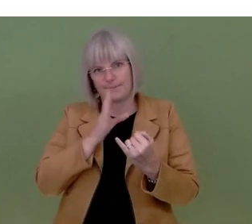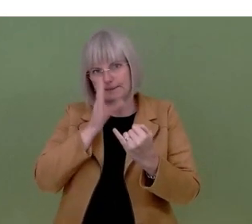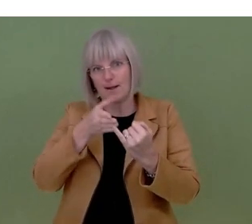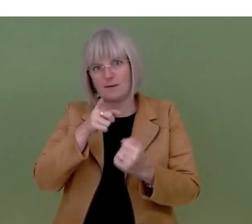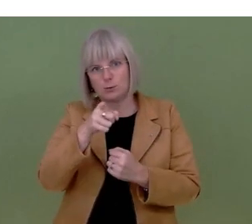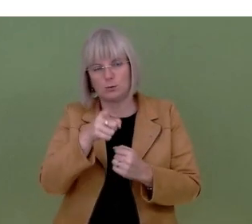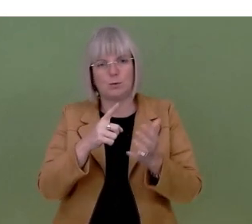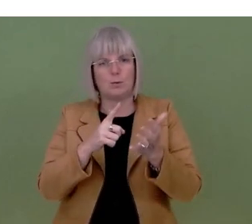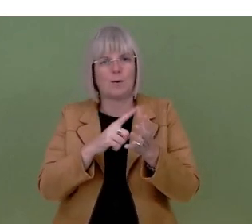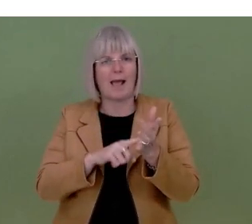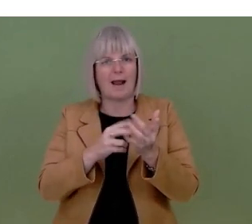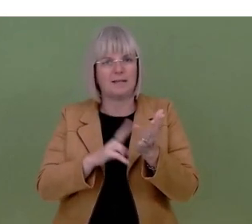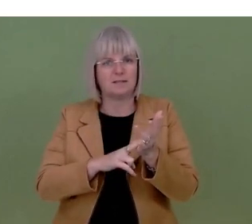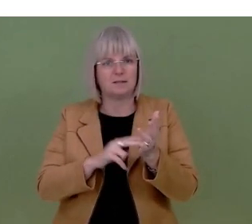one